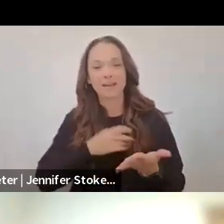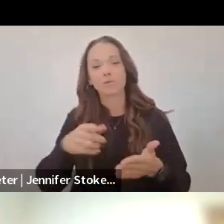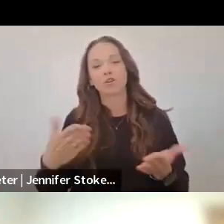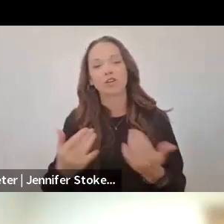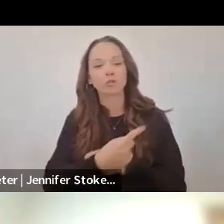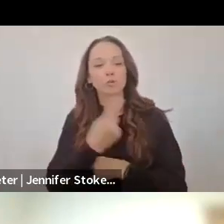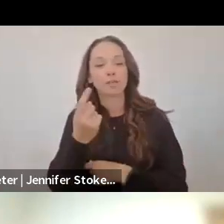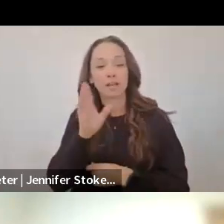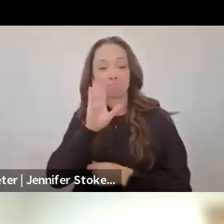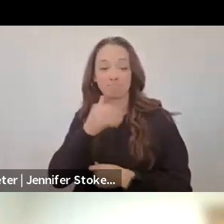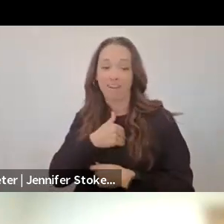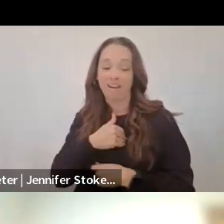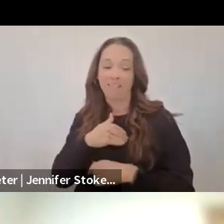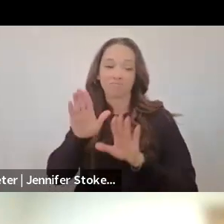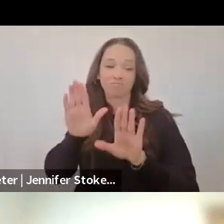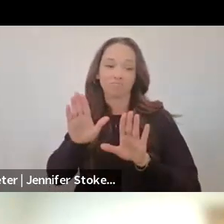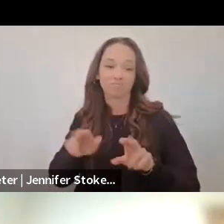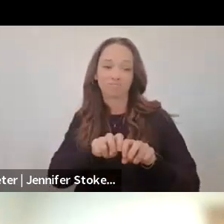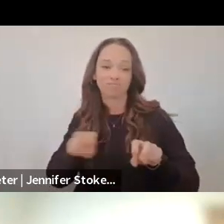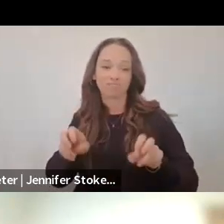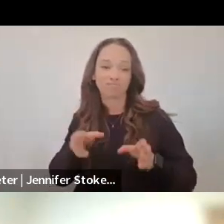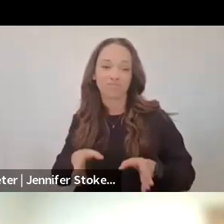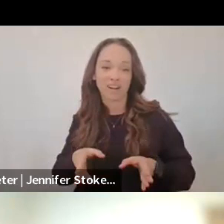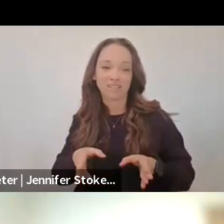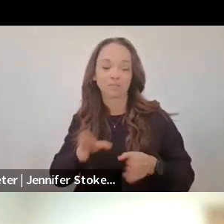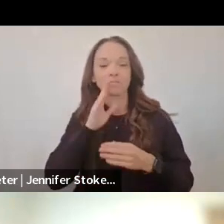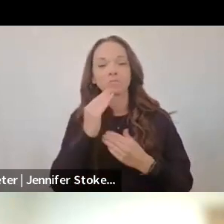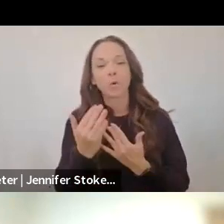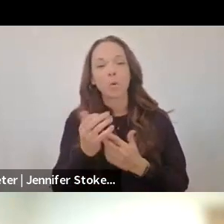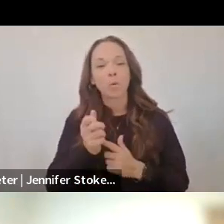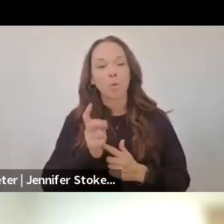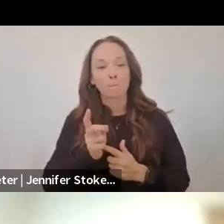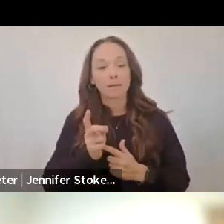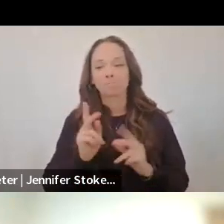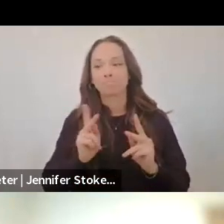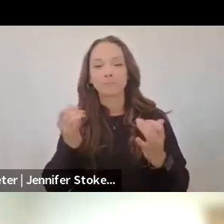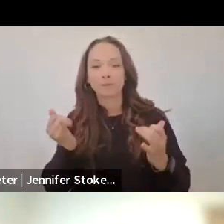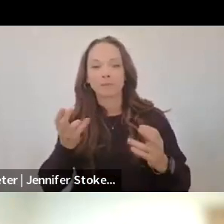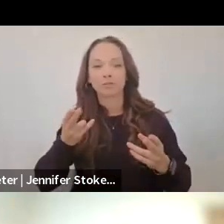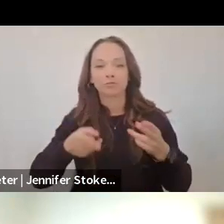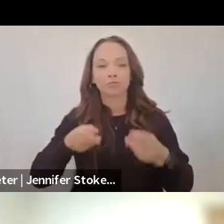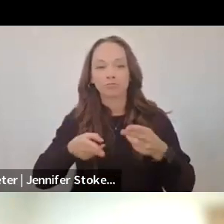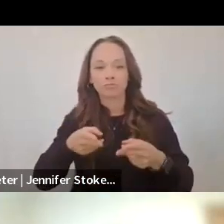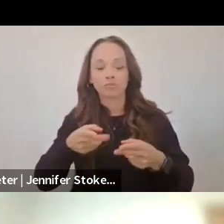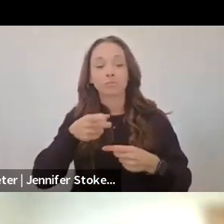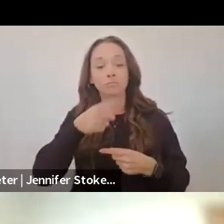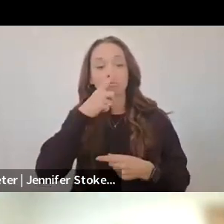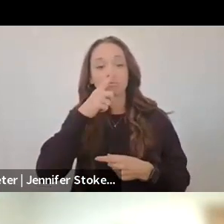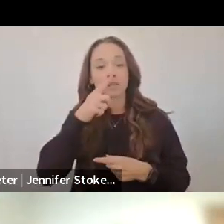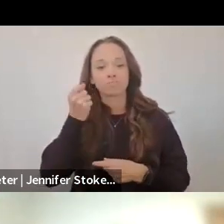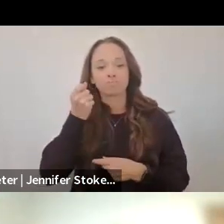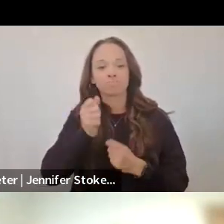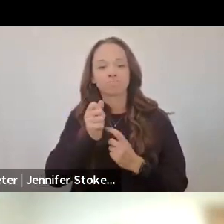some exceptional panelists. We are going to wait just 1 minute because people are still logging on. So if you can hold on